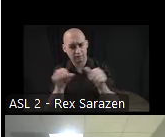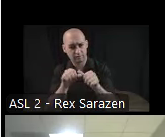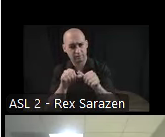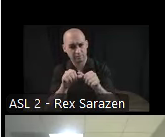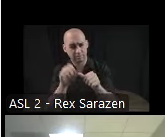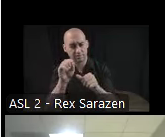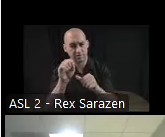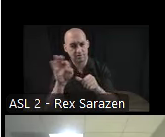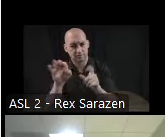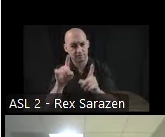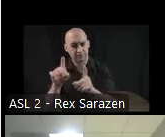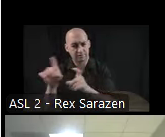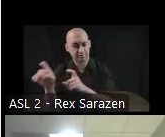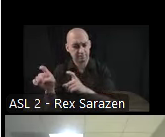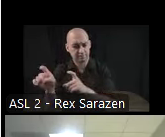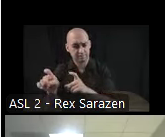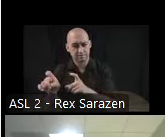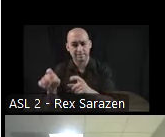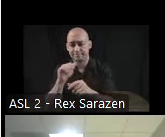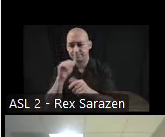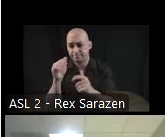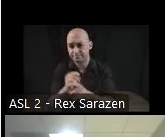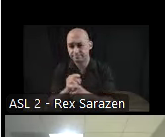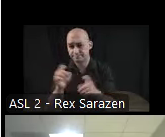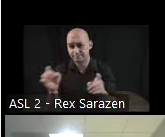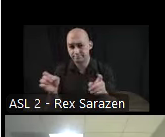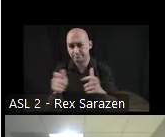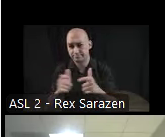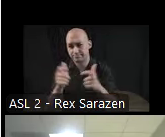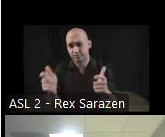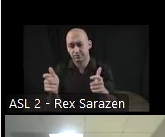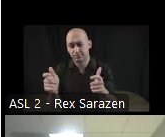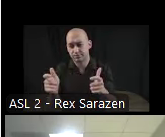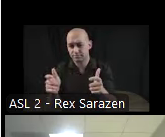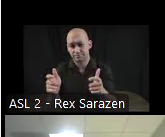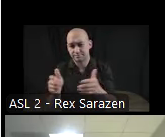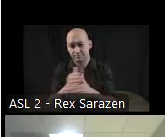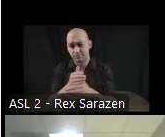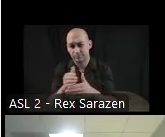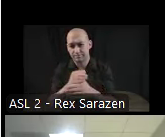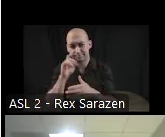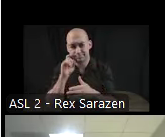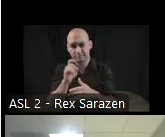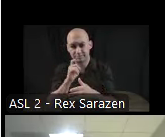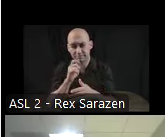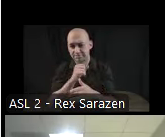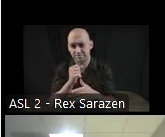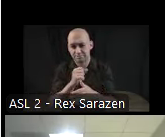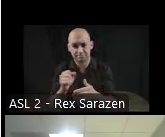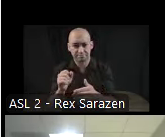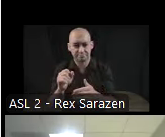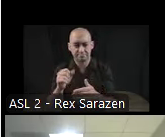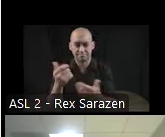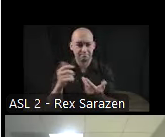the benefits did not differ significantly across sex, age, ApoE4 genotype, which is a